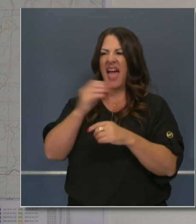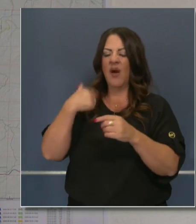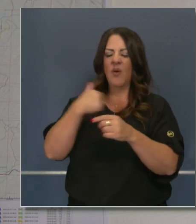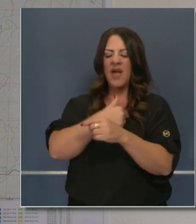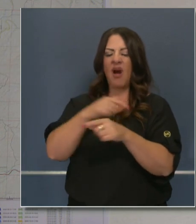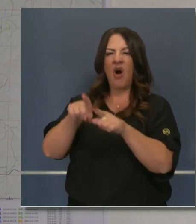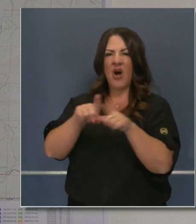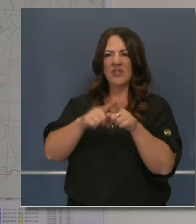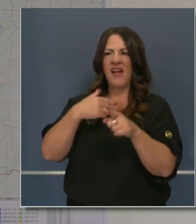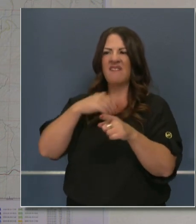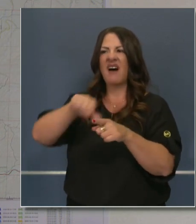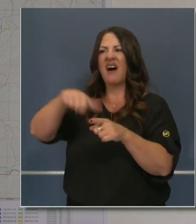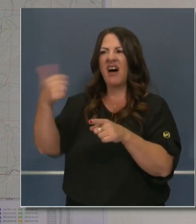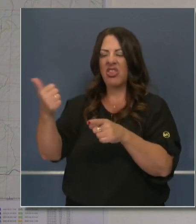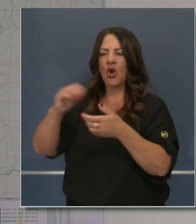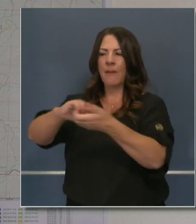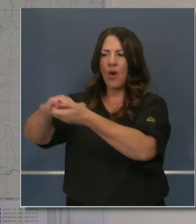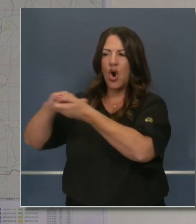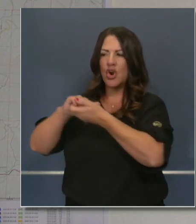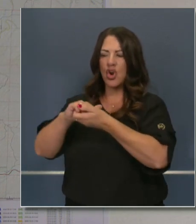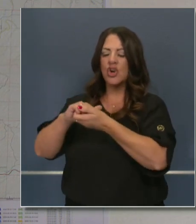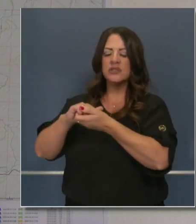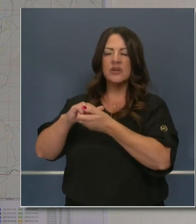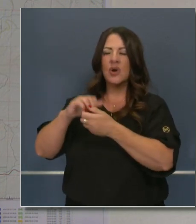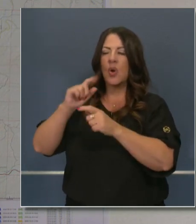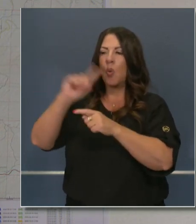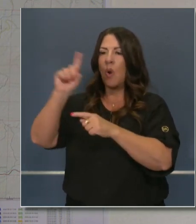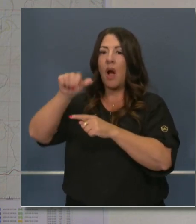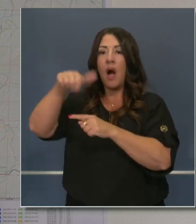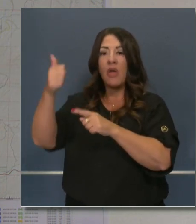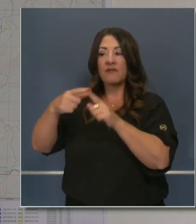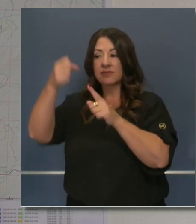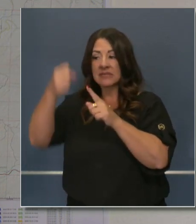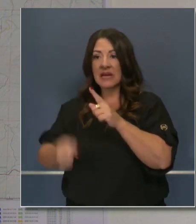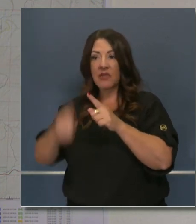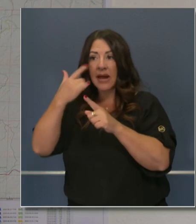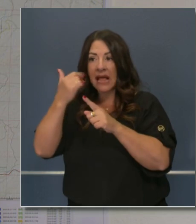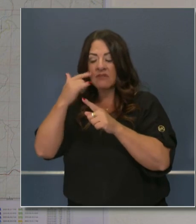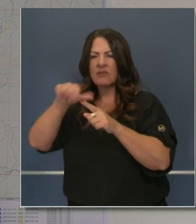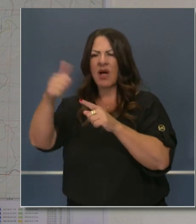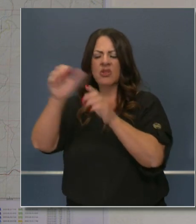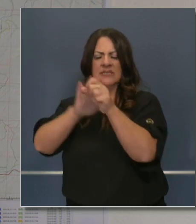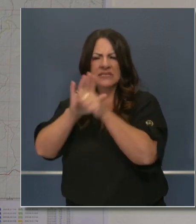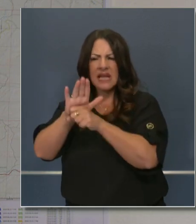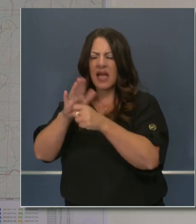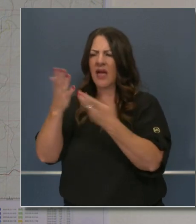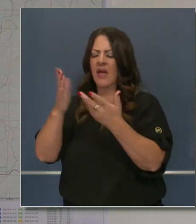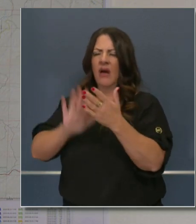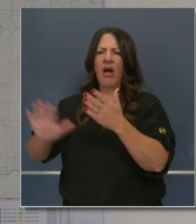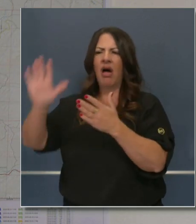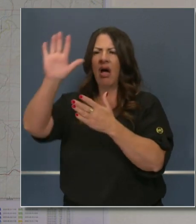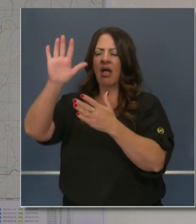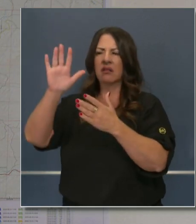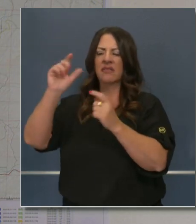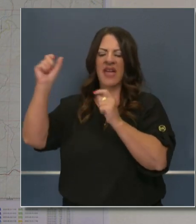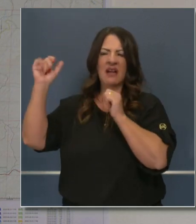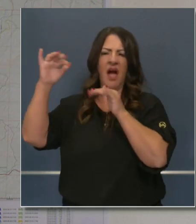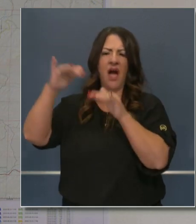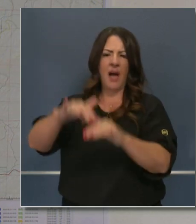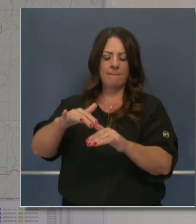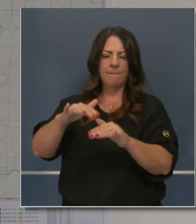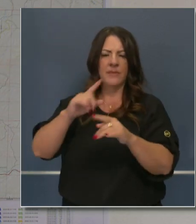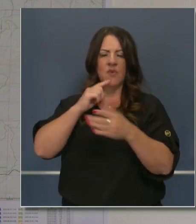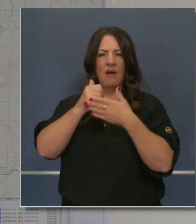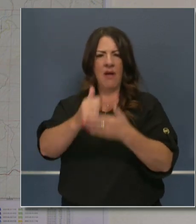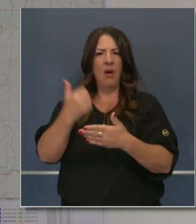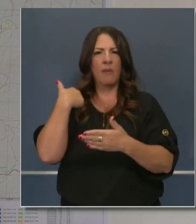off of other fires throughout the entire state, all the way down to Southern California. We couldn't do this without that system and the cooperation